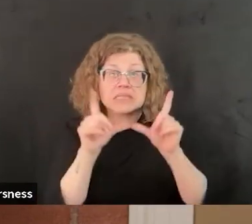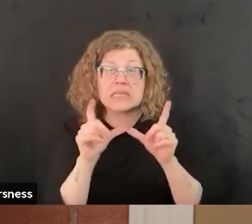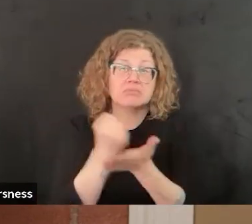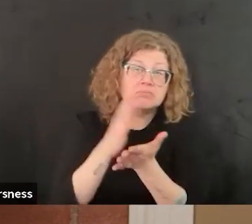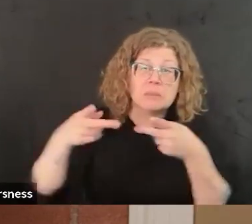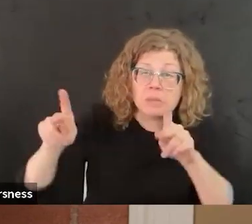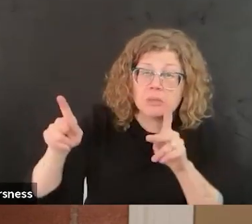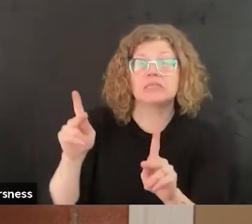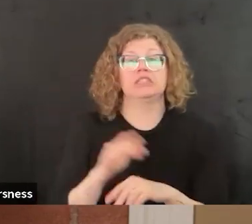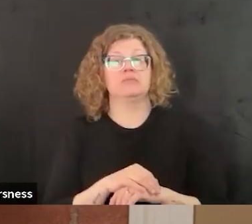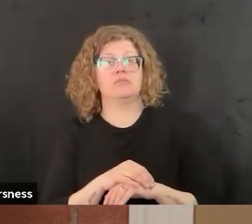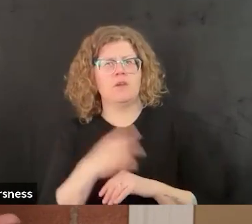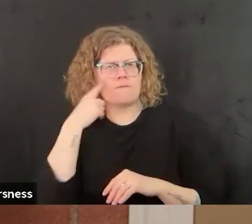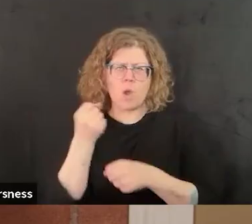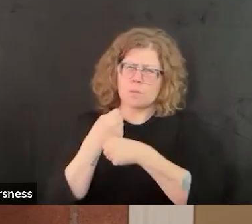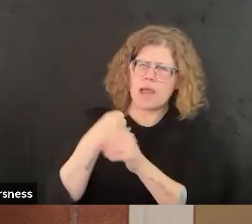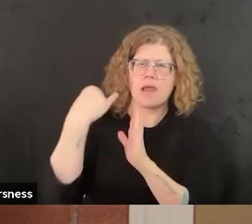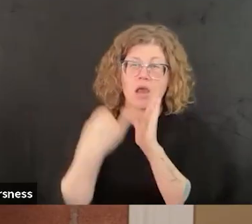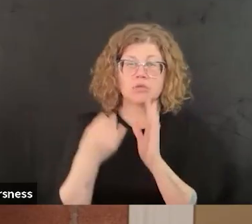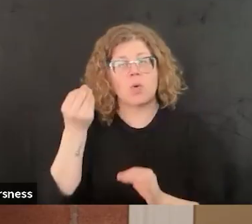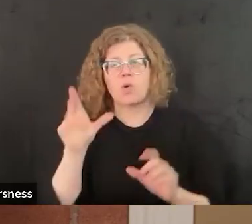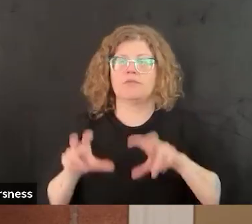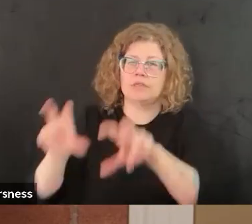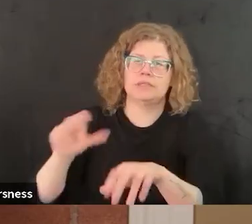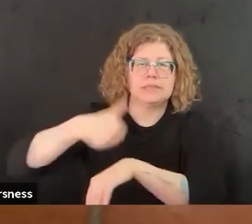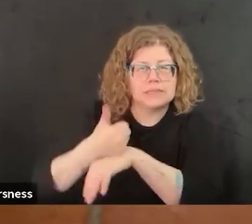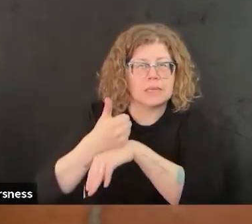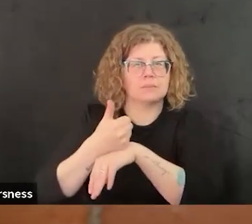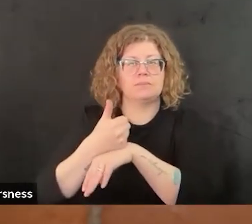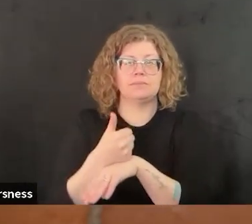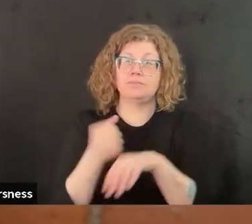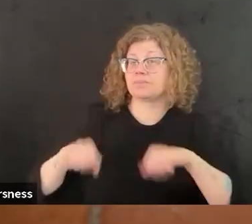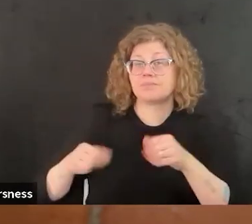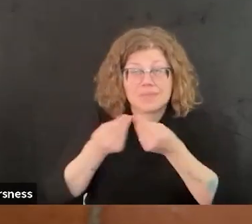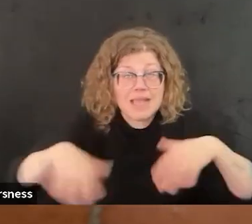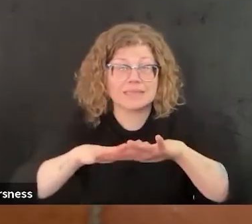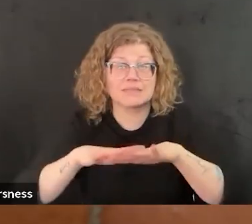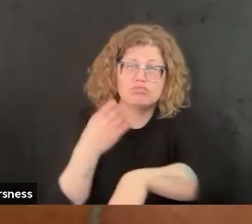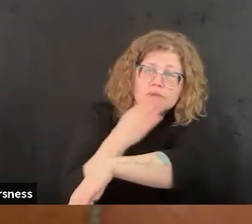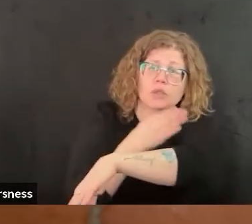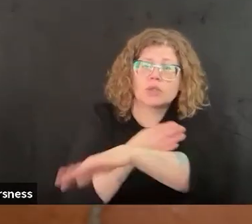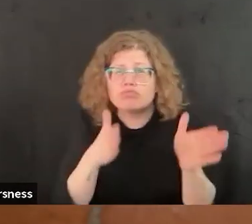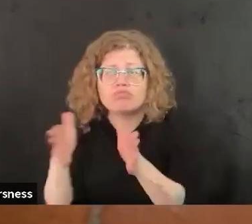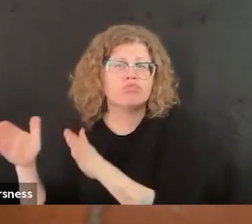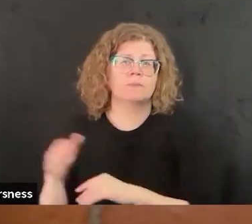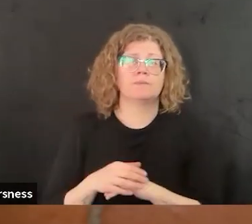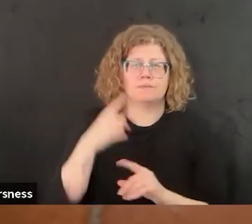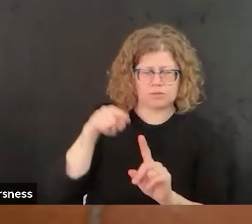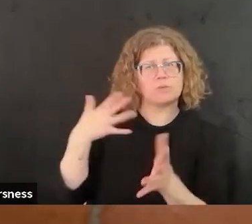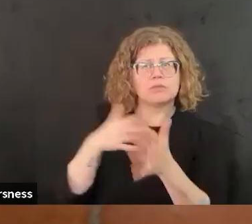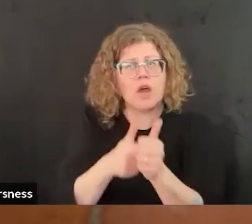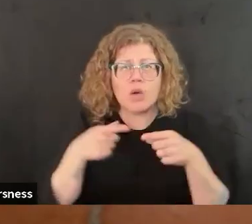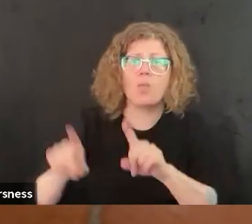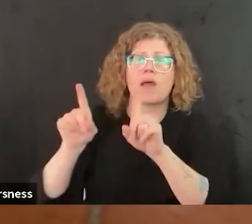permits and other fees for the actual making of the artwork or installation, any site preparation costs, the fabrication